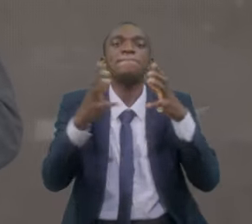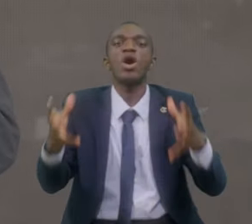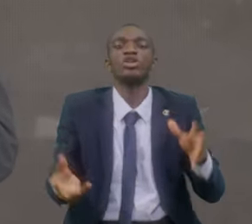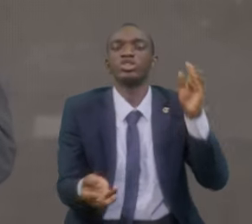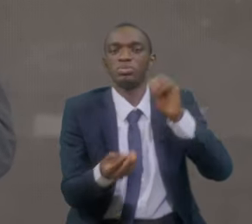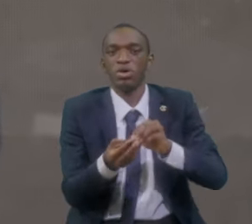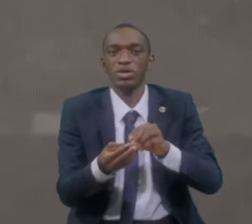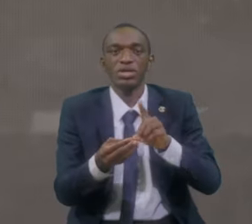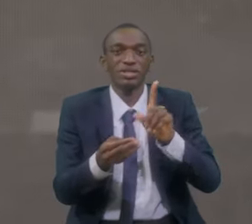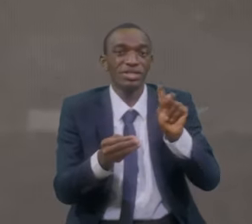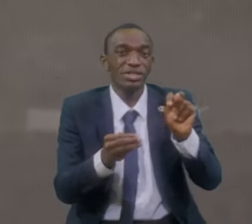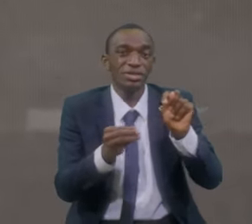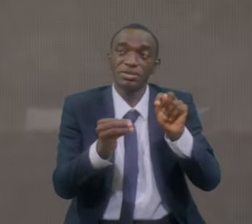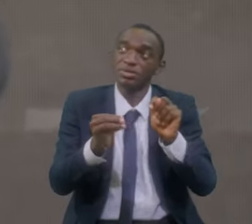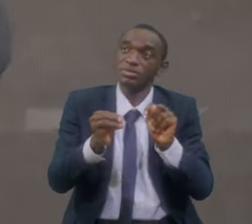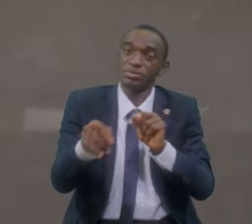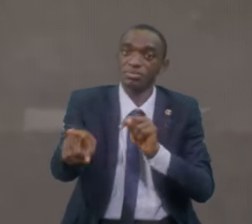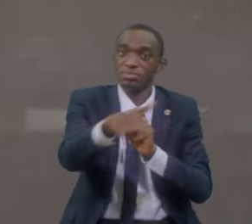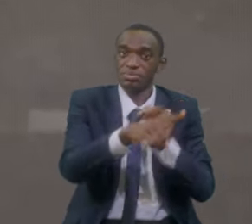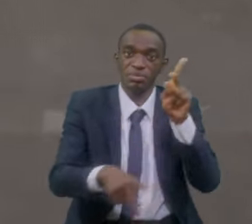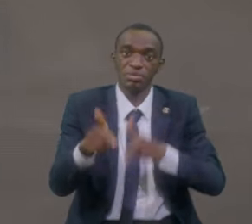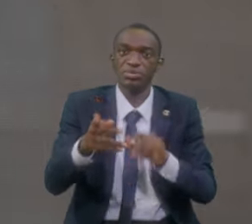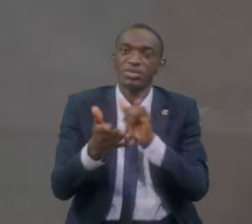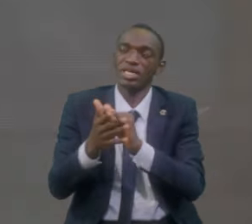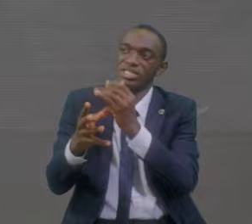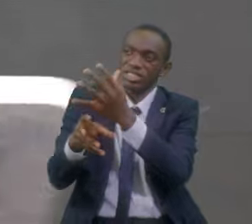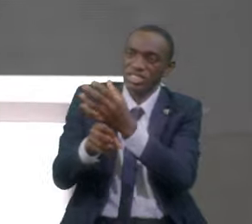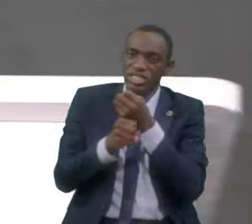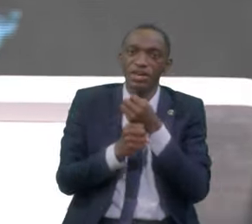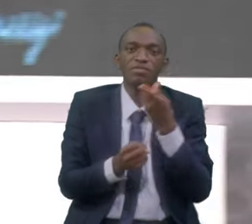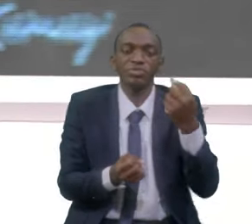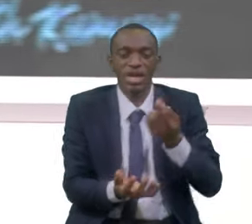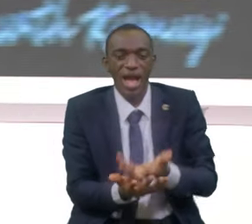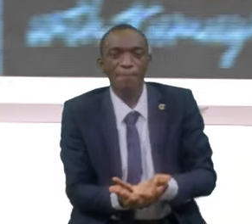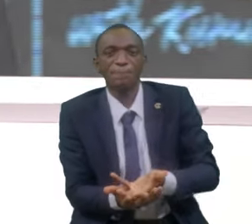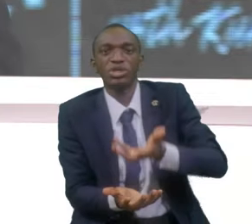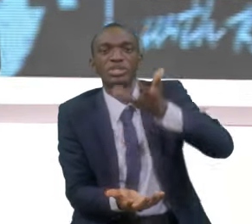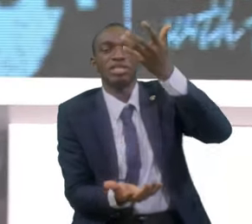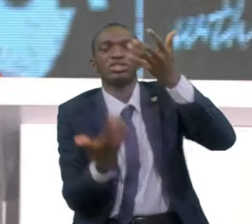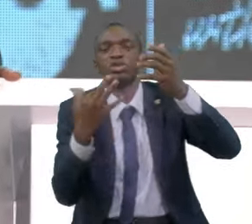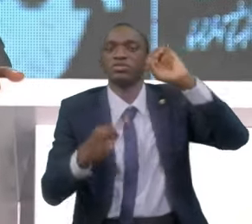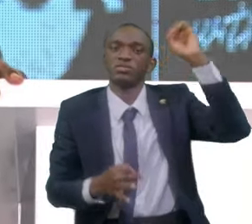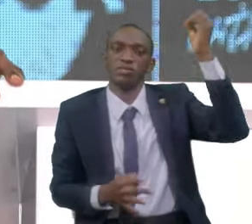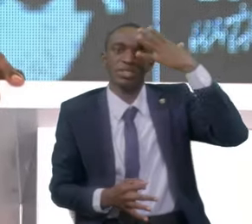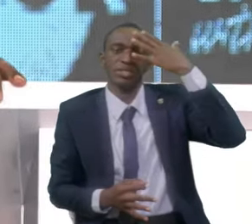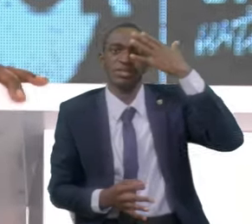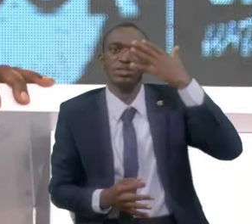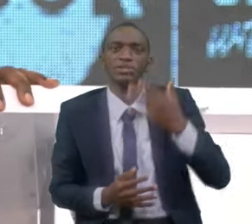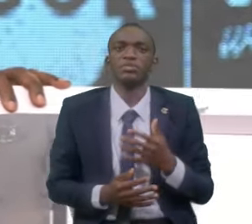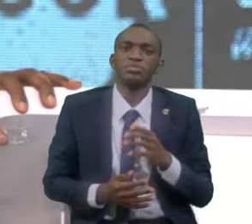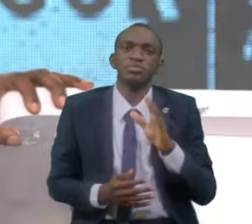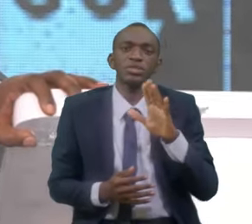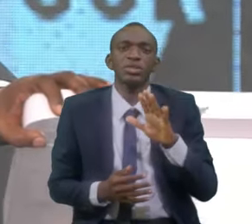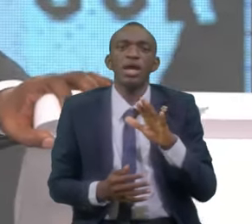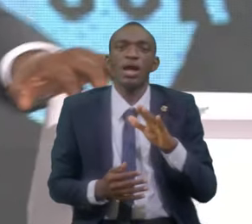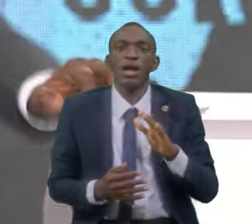the abundance of grace, they that receive the abundance of grace at